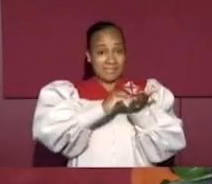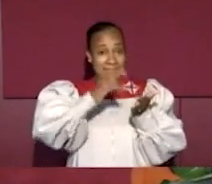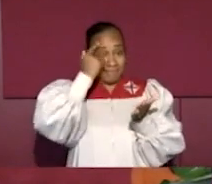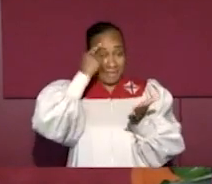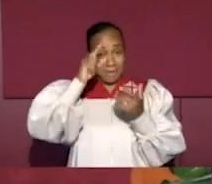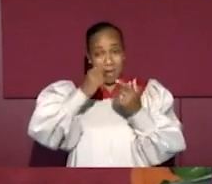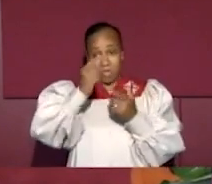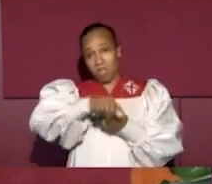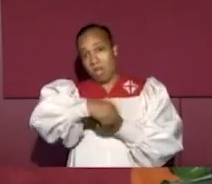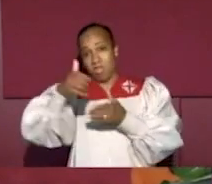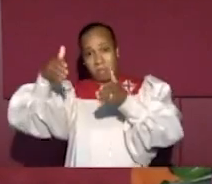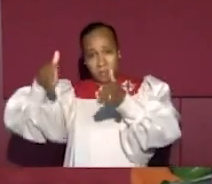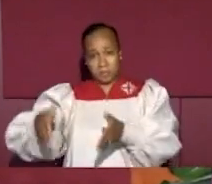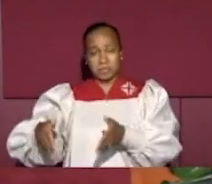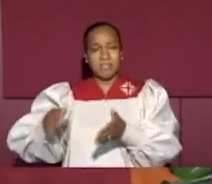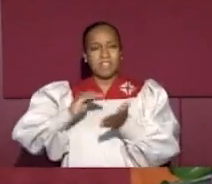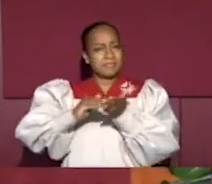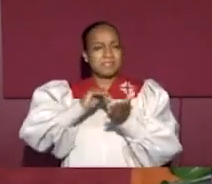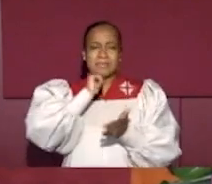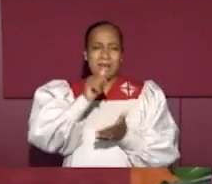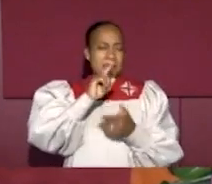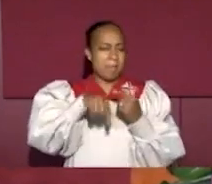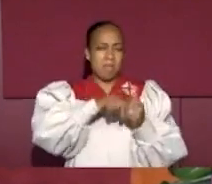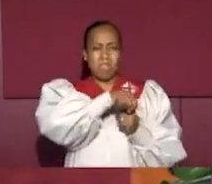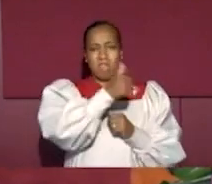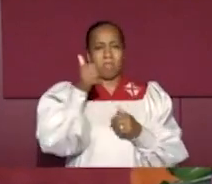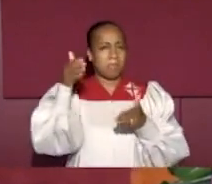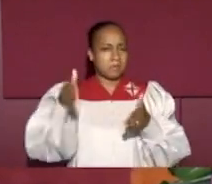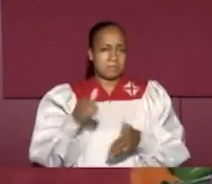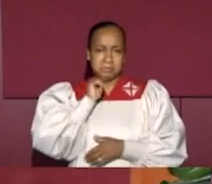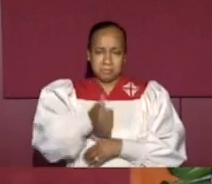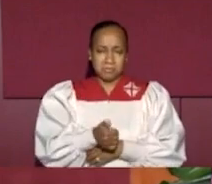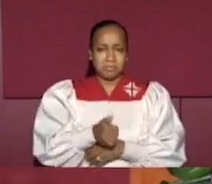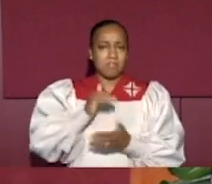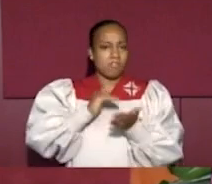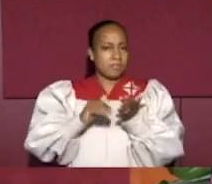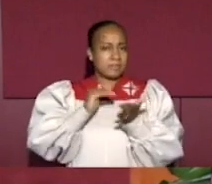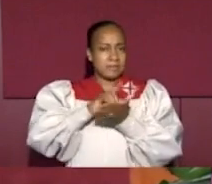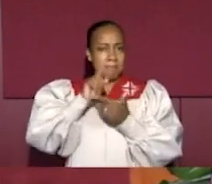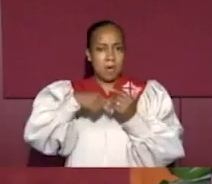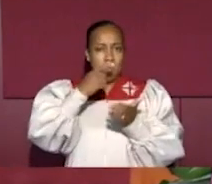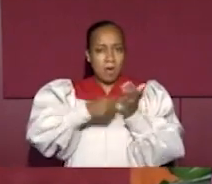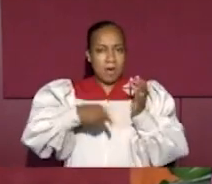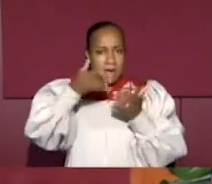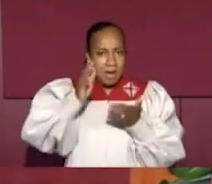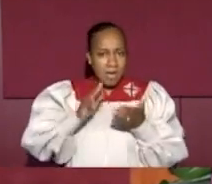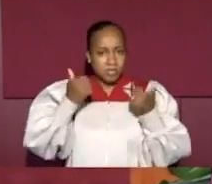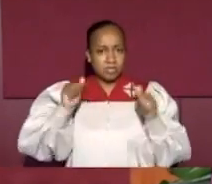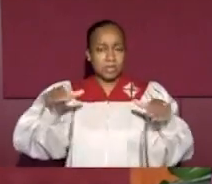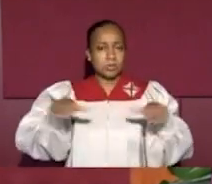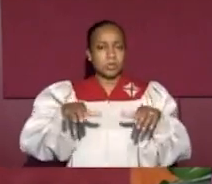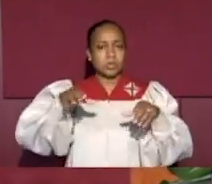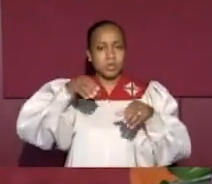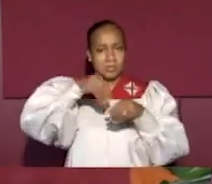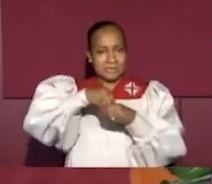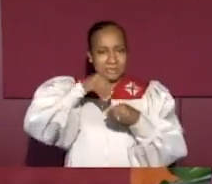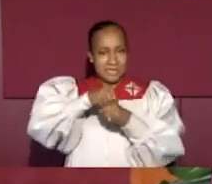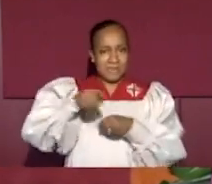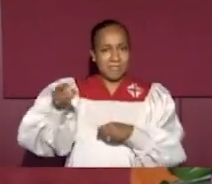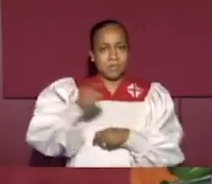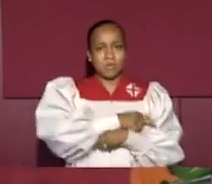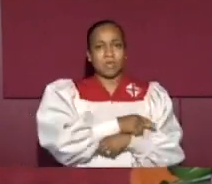about the other person. Forgiveness is not really about the other person. Forgiveness is about what God is trying to do on the inside of